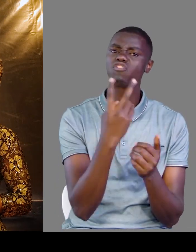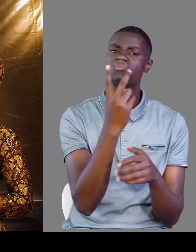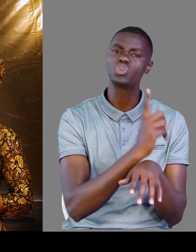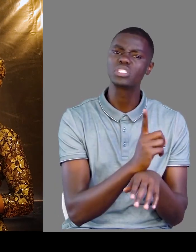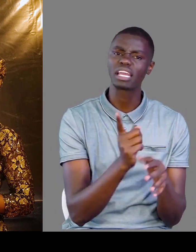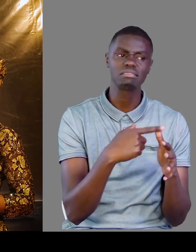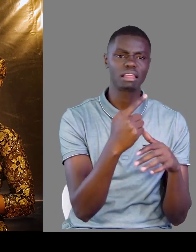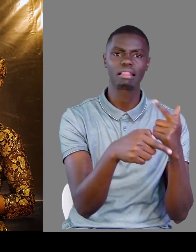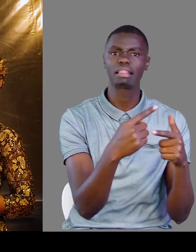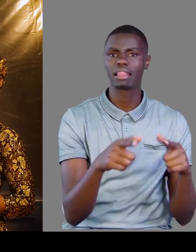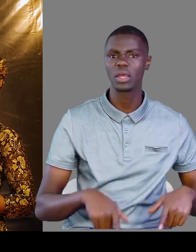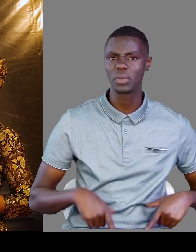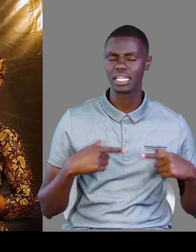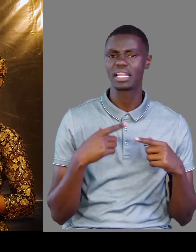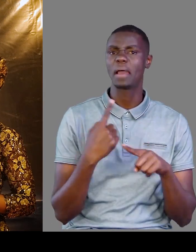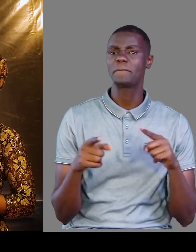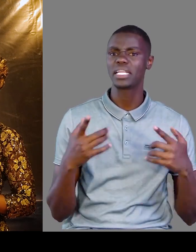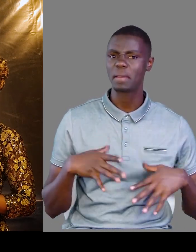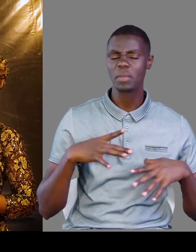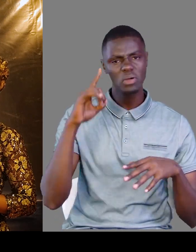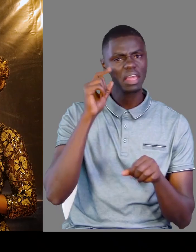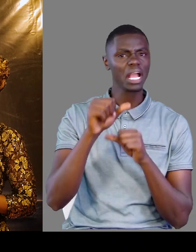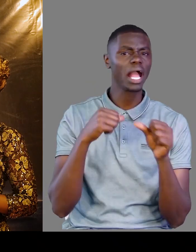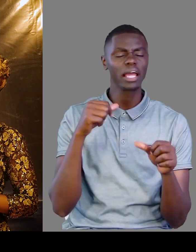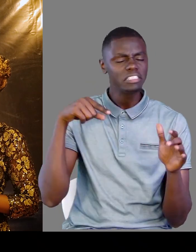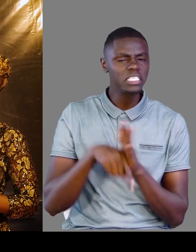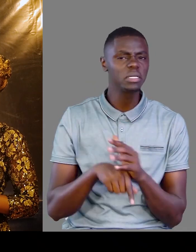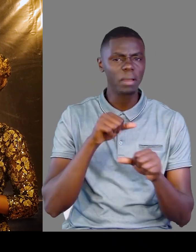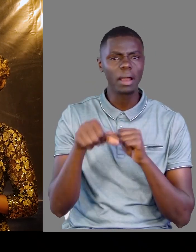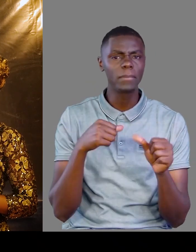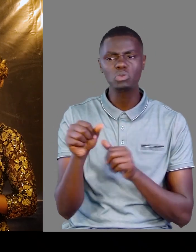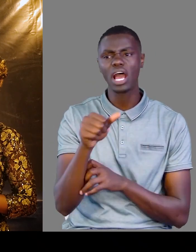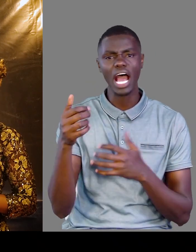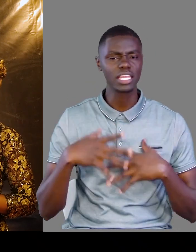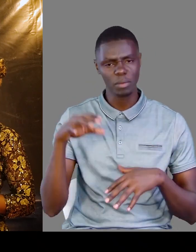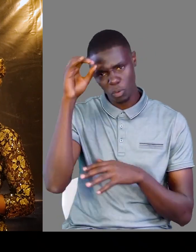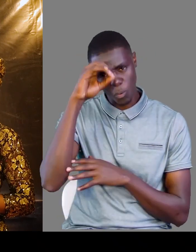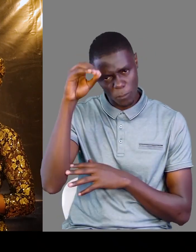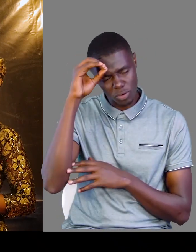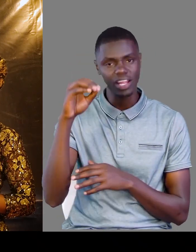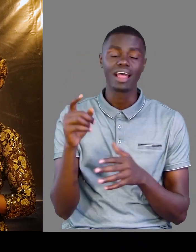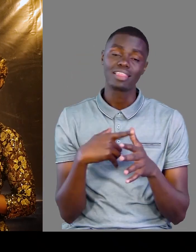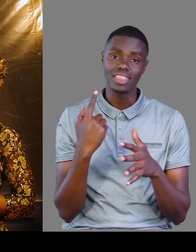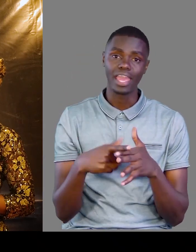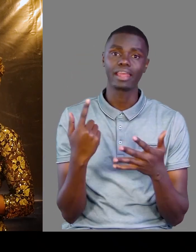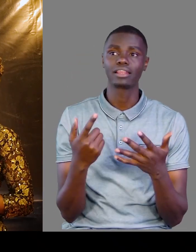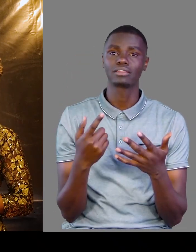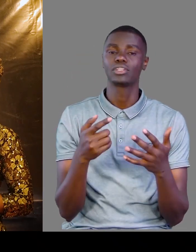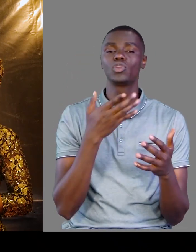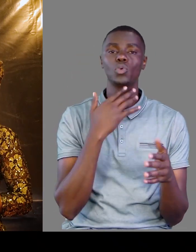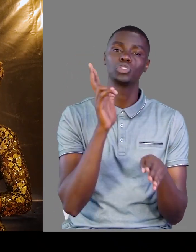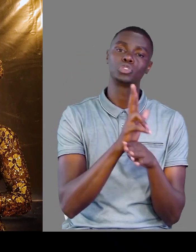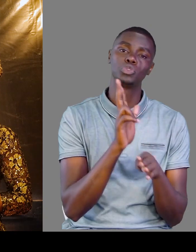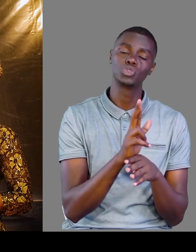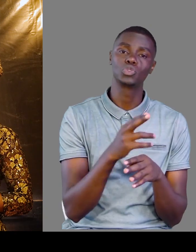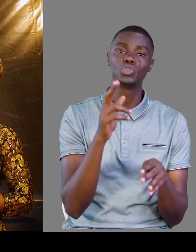life. But many young people think about other people's opinion, so it defines a lot of the decisions they make. So you want to look good and spend more money, and you don't have the